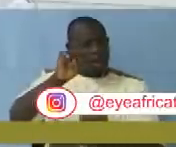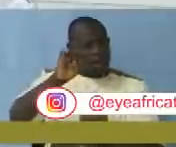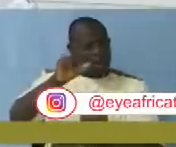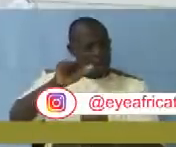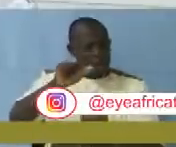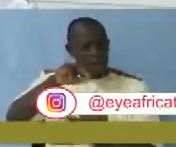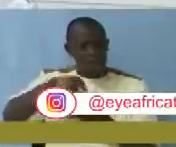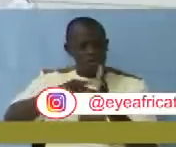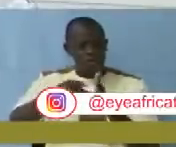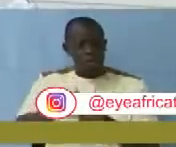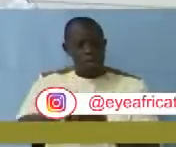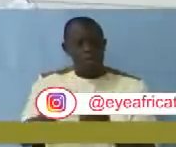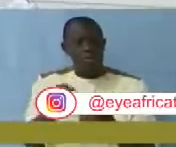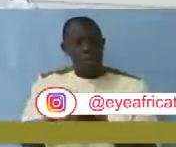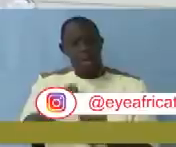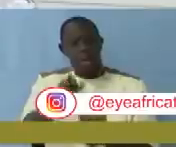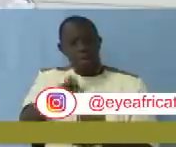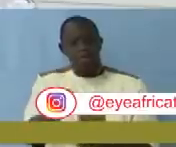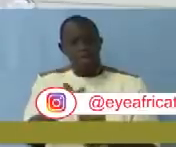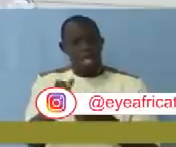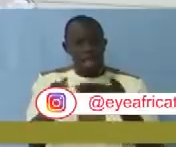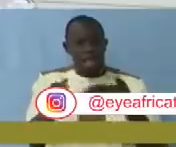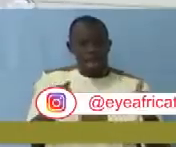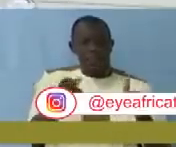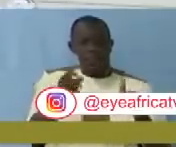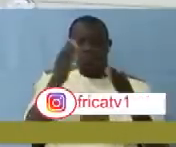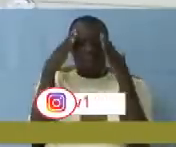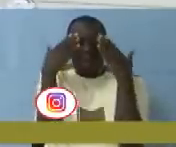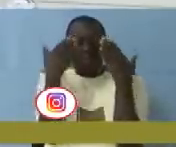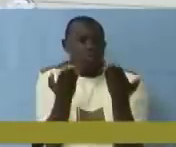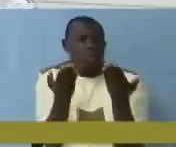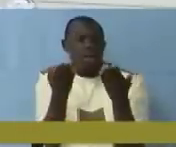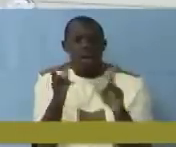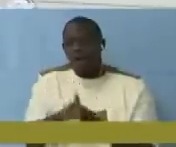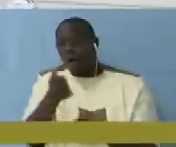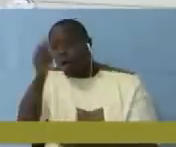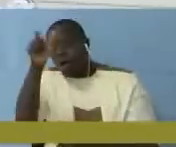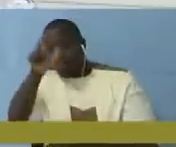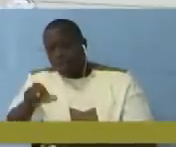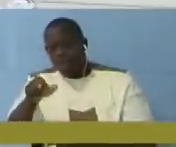That the left does not even understand the functions of the right.